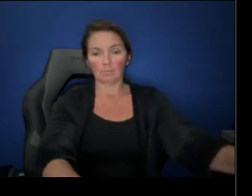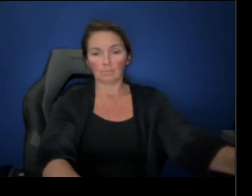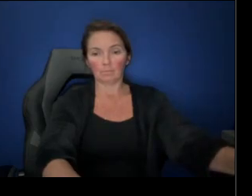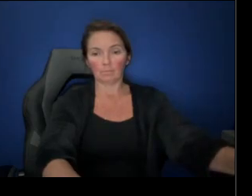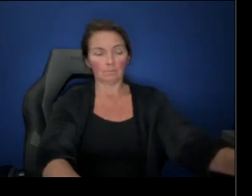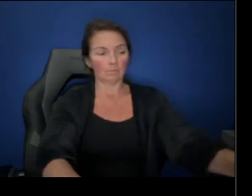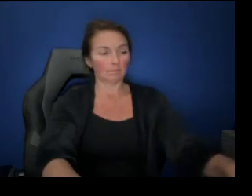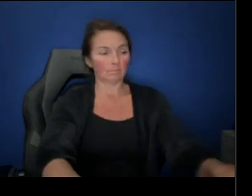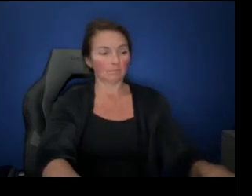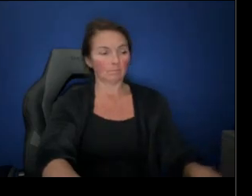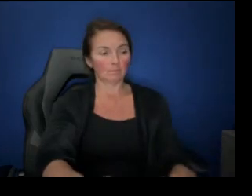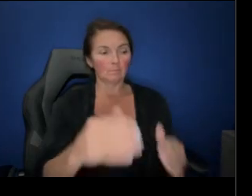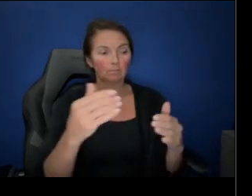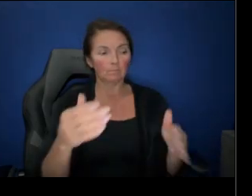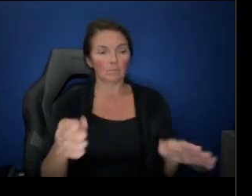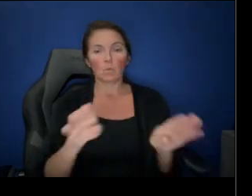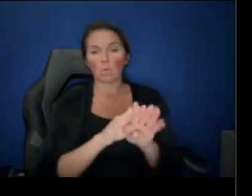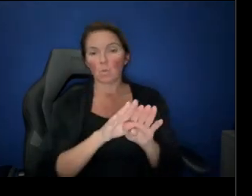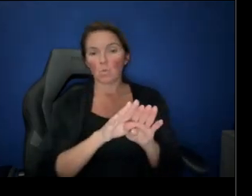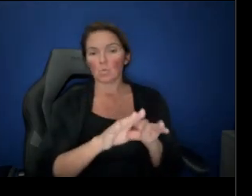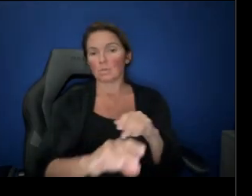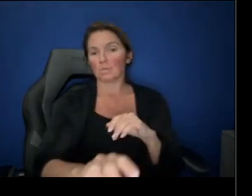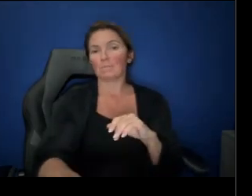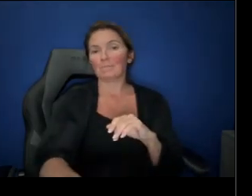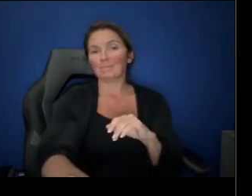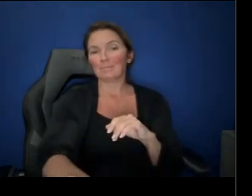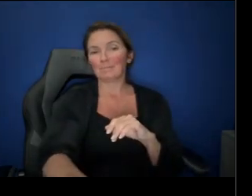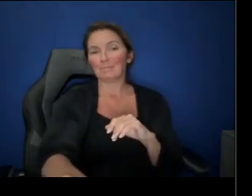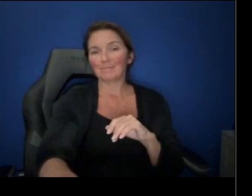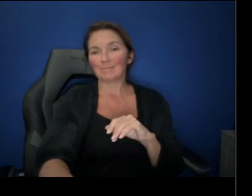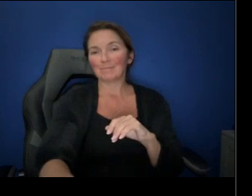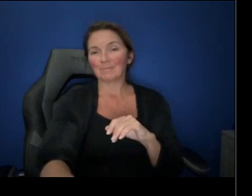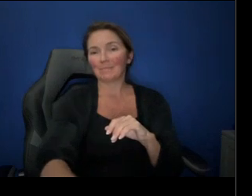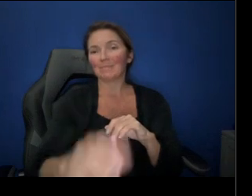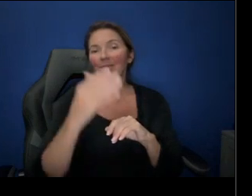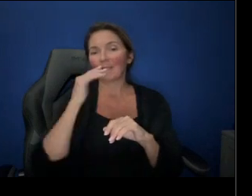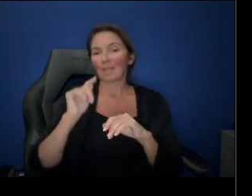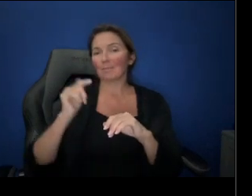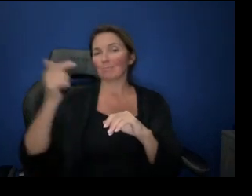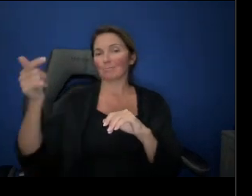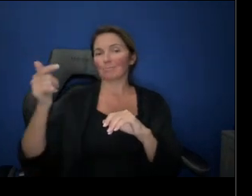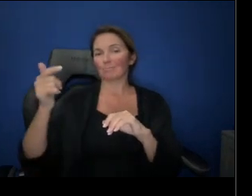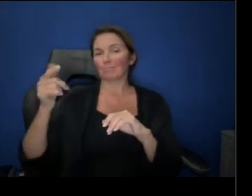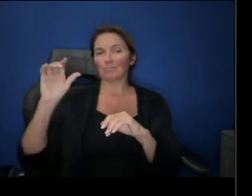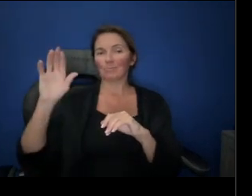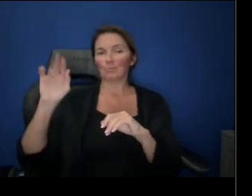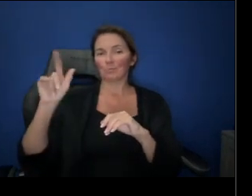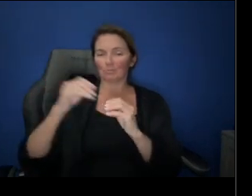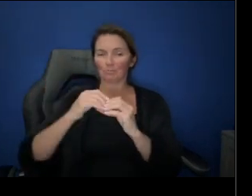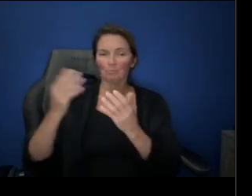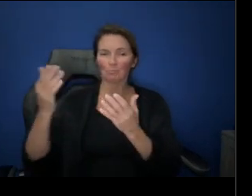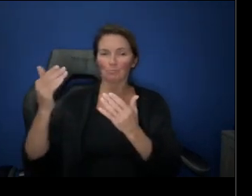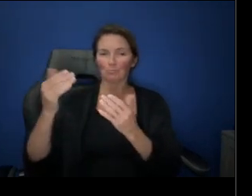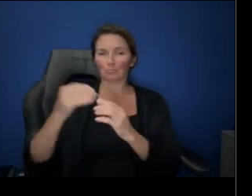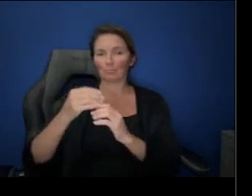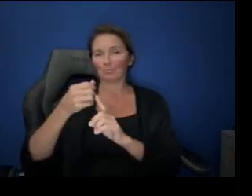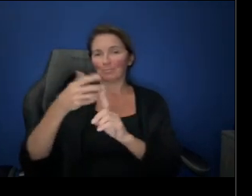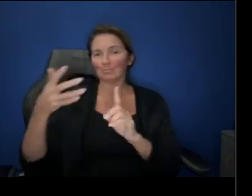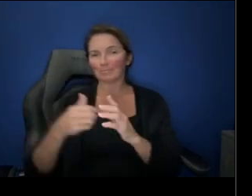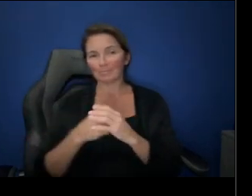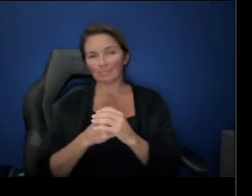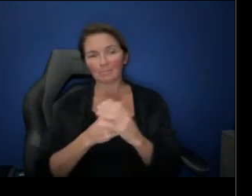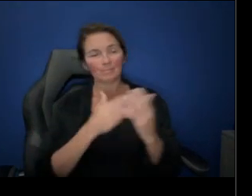All right, go ahead and close this poll. Thank you so much. And back to you, Crystal, for the key takeaways. Thank you